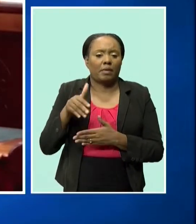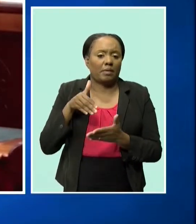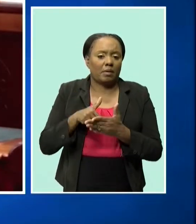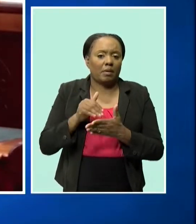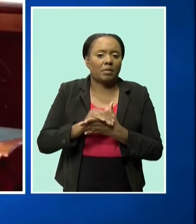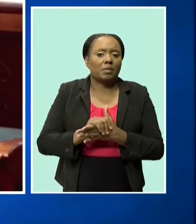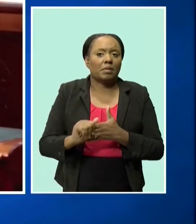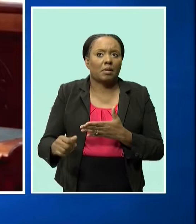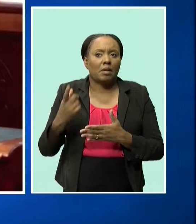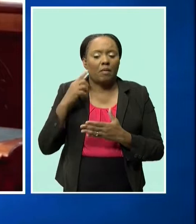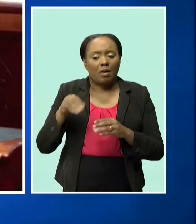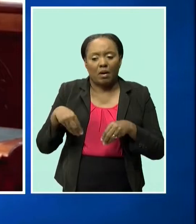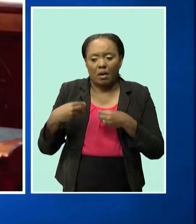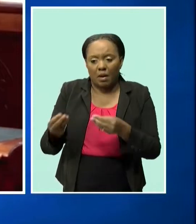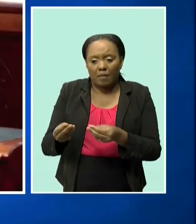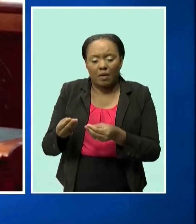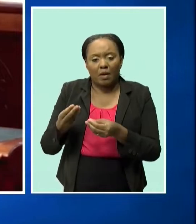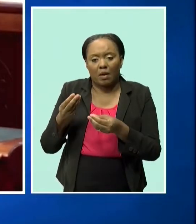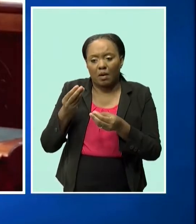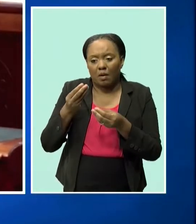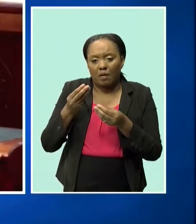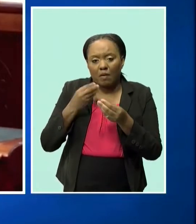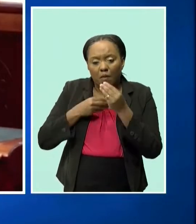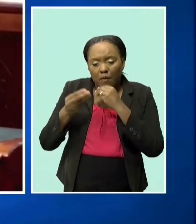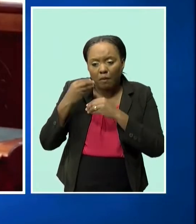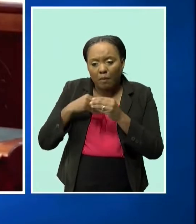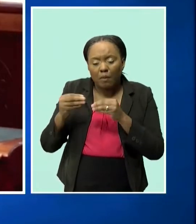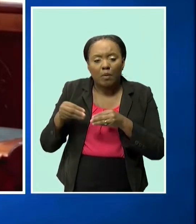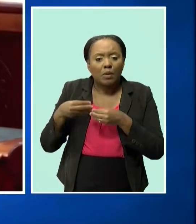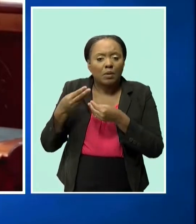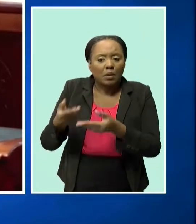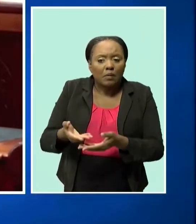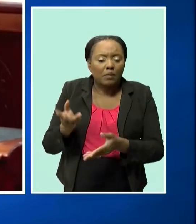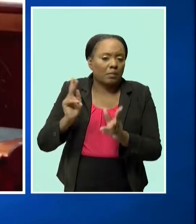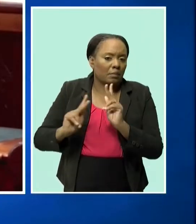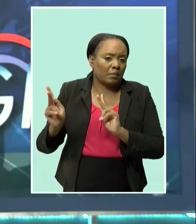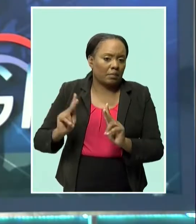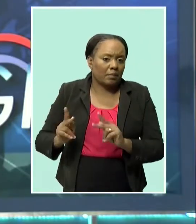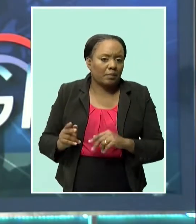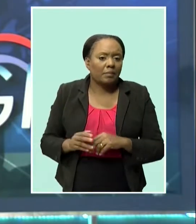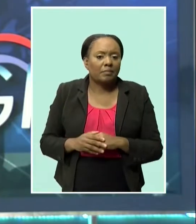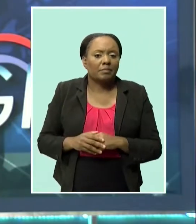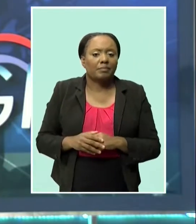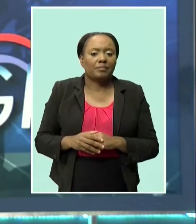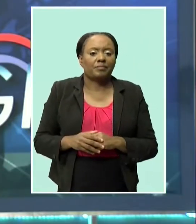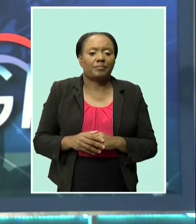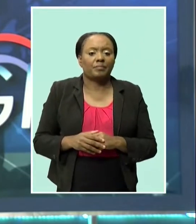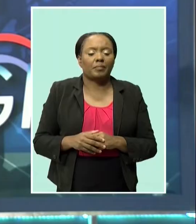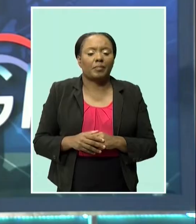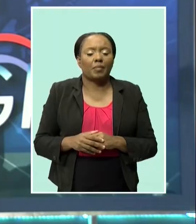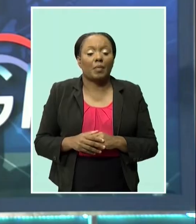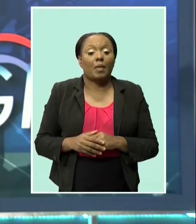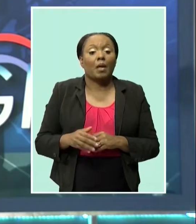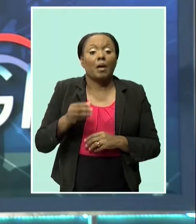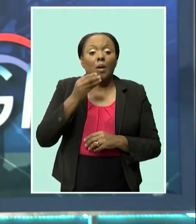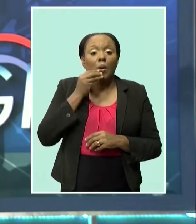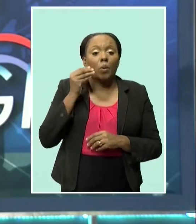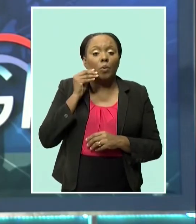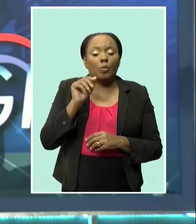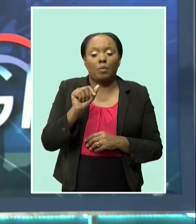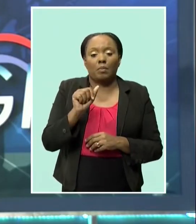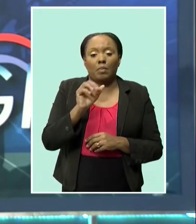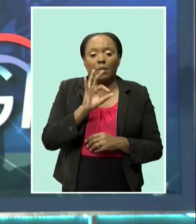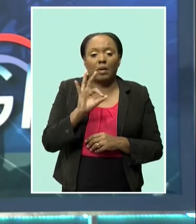$673,000 on supplying food to the various communal accommodations. Home Affairs Minister Wilfred Abrams says